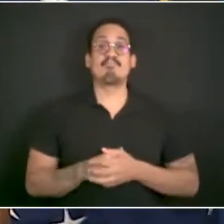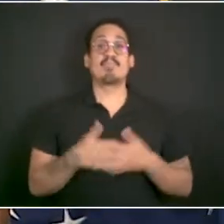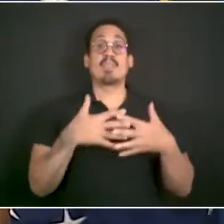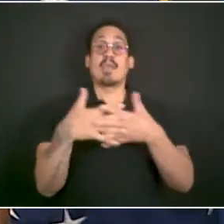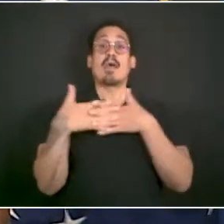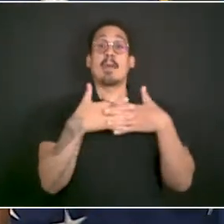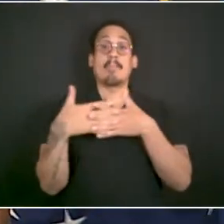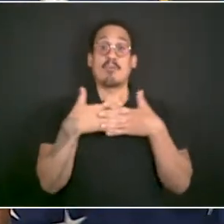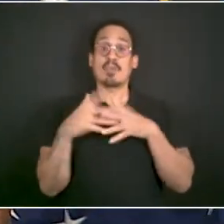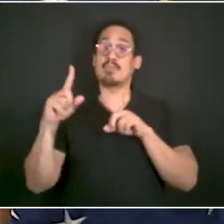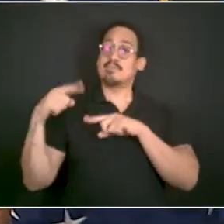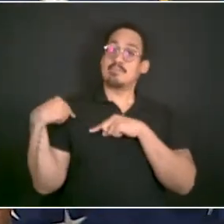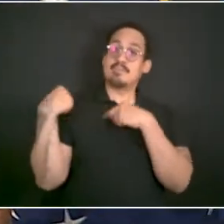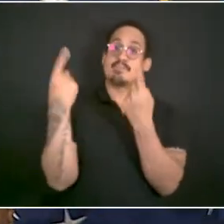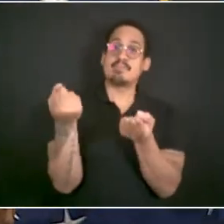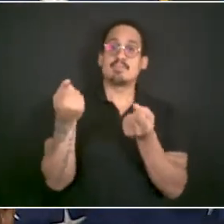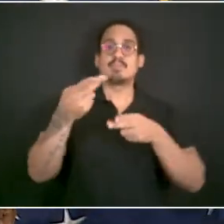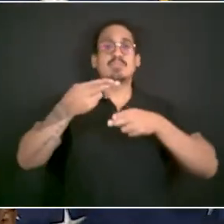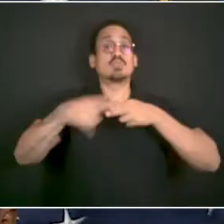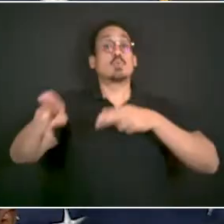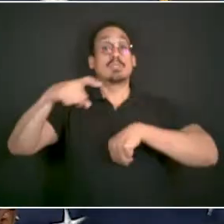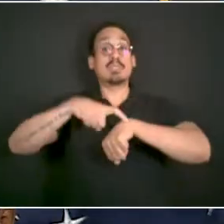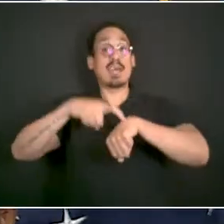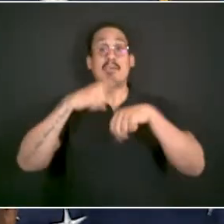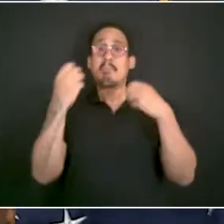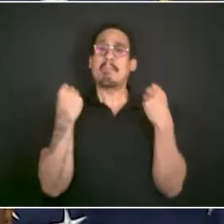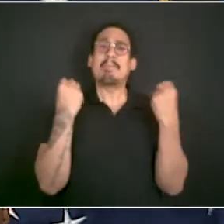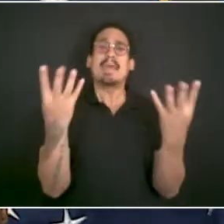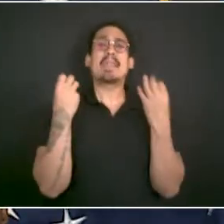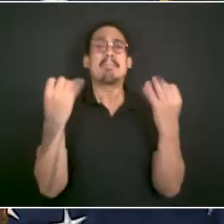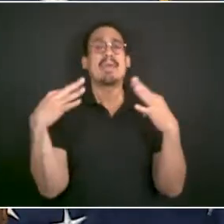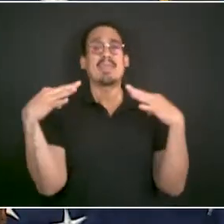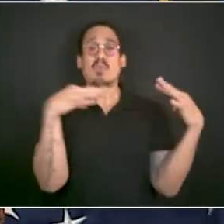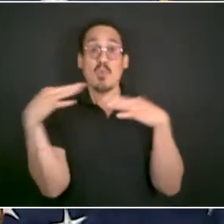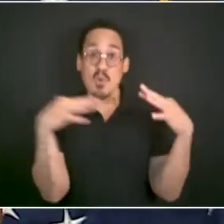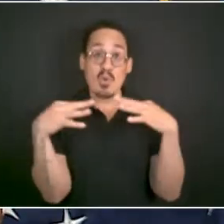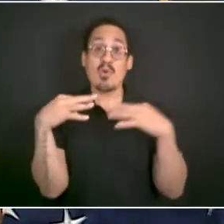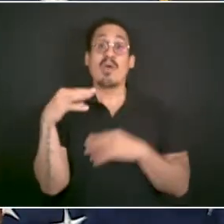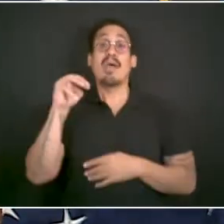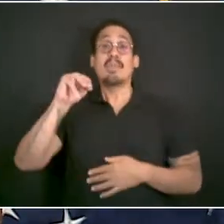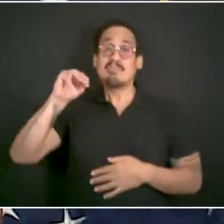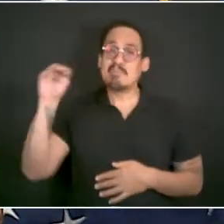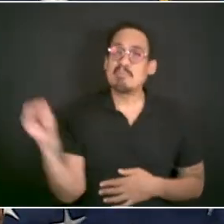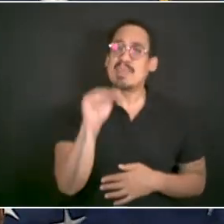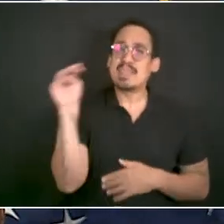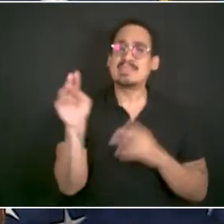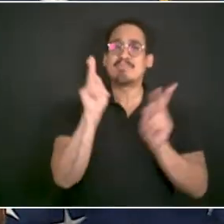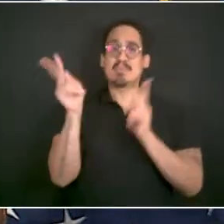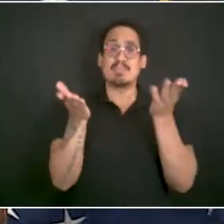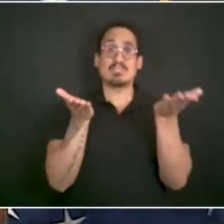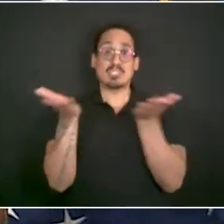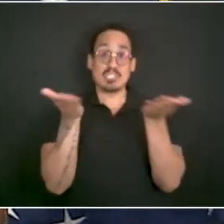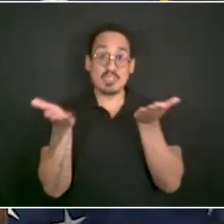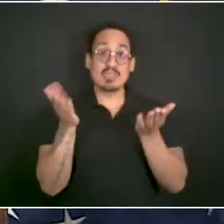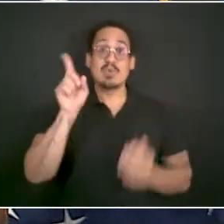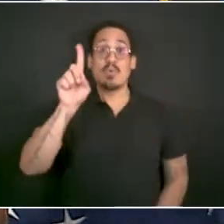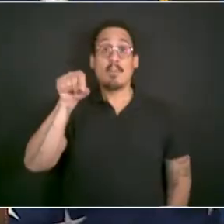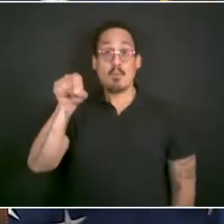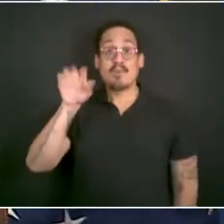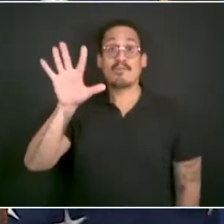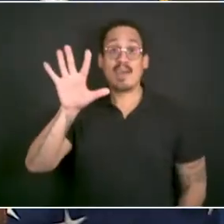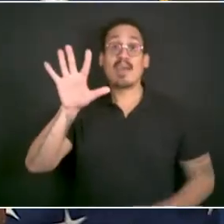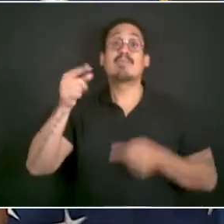conflicts. 44.9 million people have served in those conflicts. Of those people, 1.5 million wounded in action,